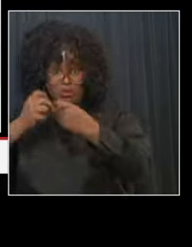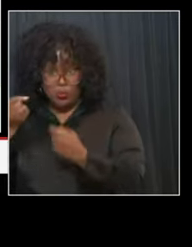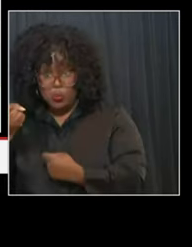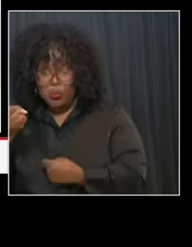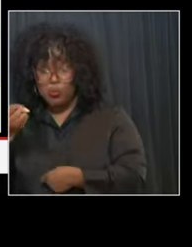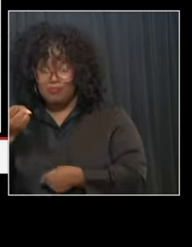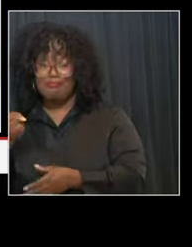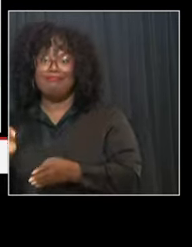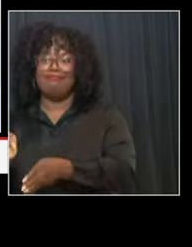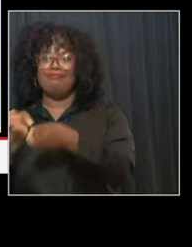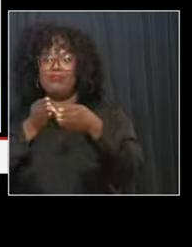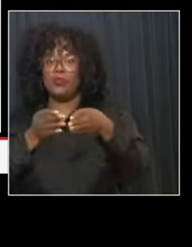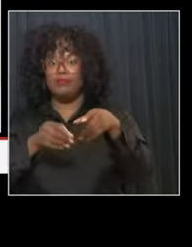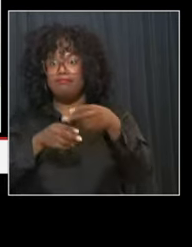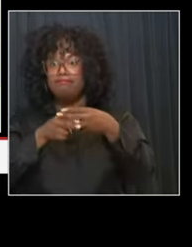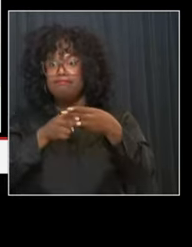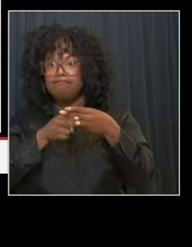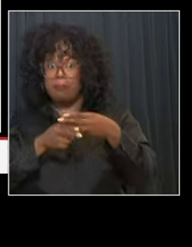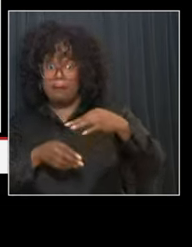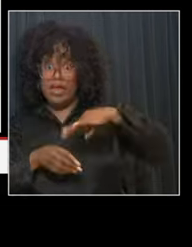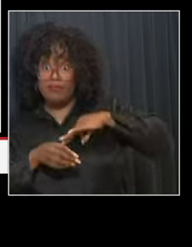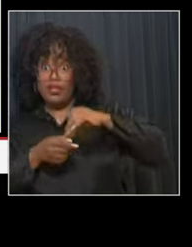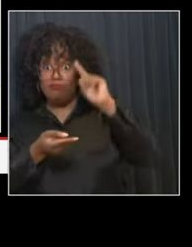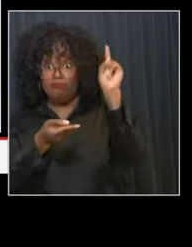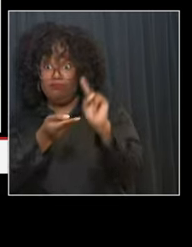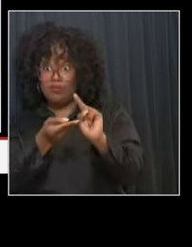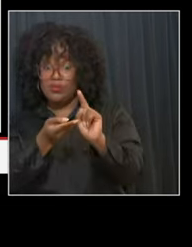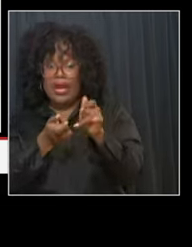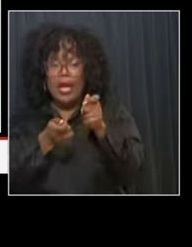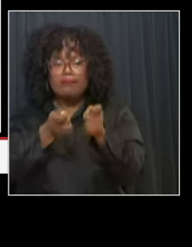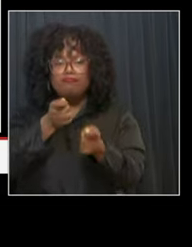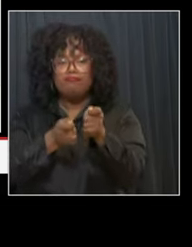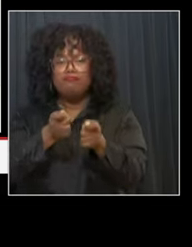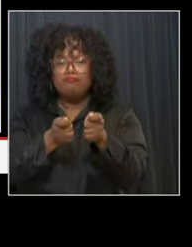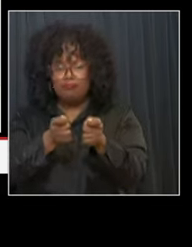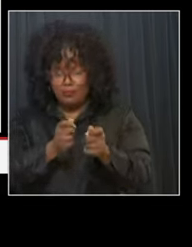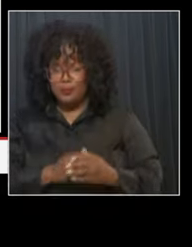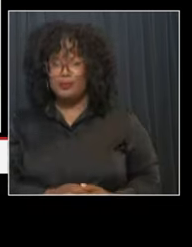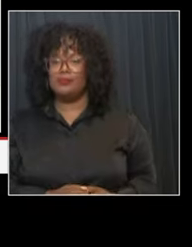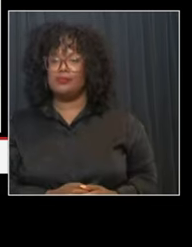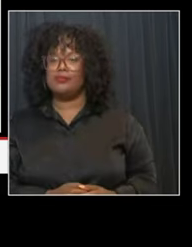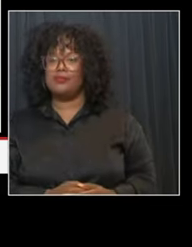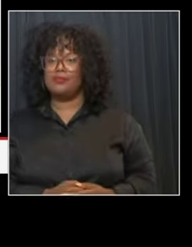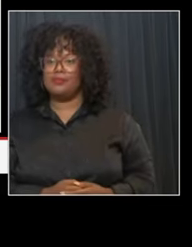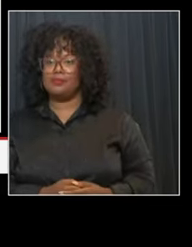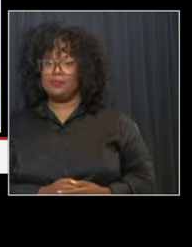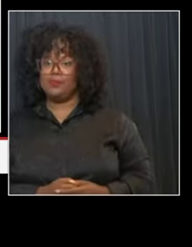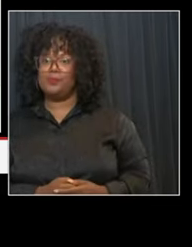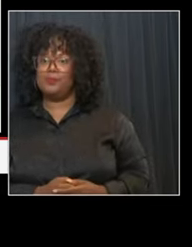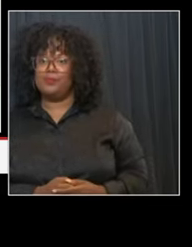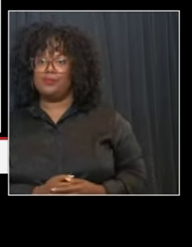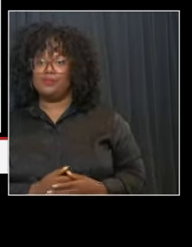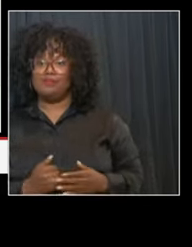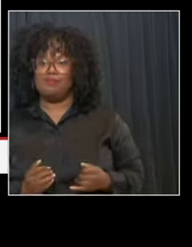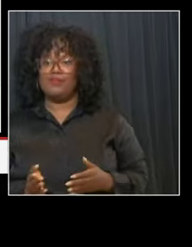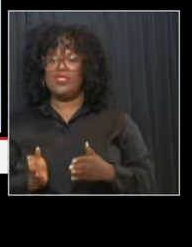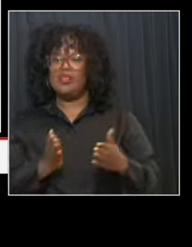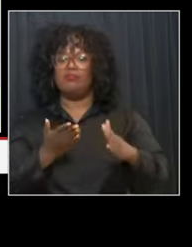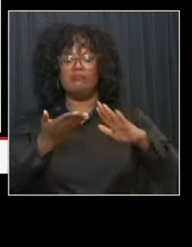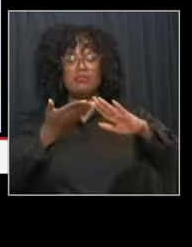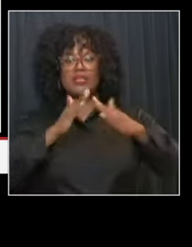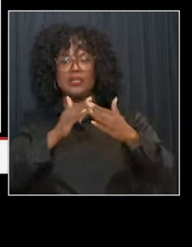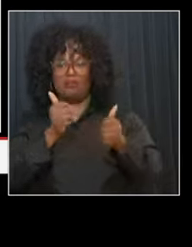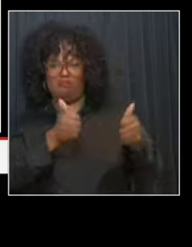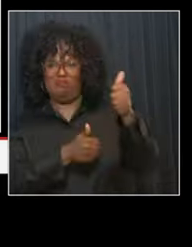4 consecutive weeks without good cause. And so now we will turn it to the CA to talk about investments in